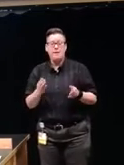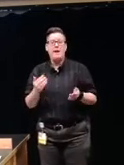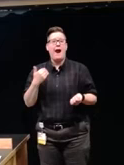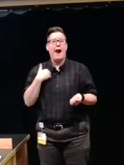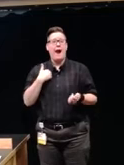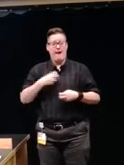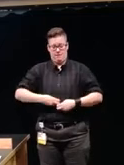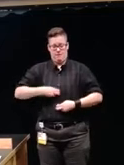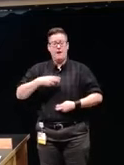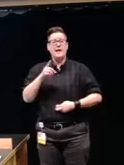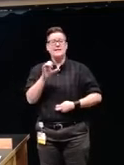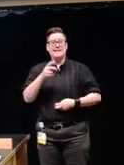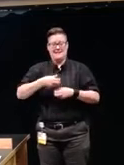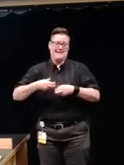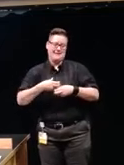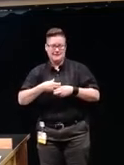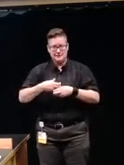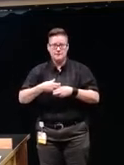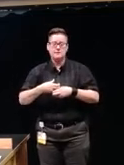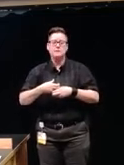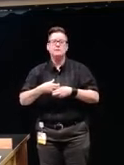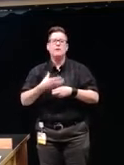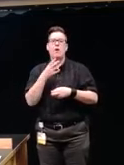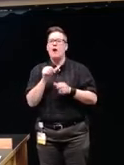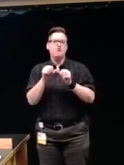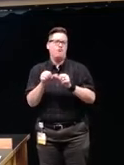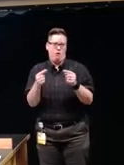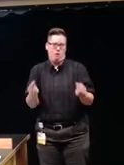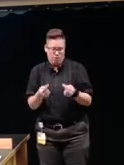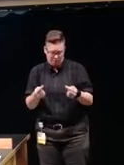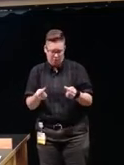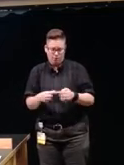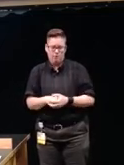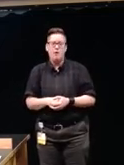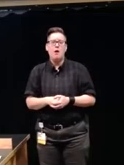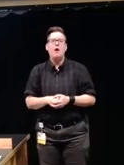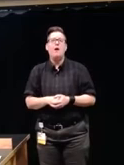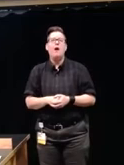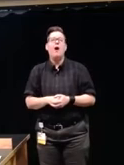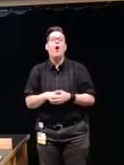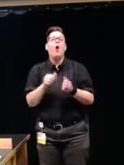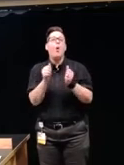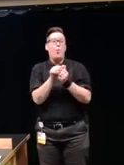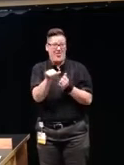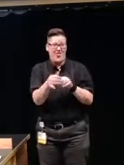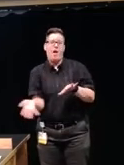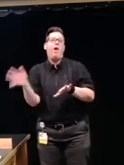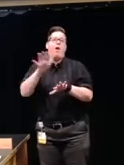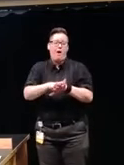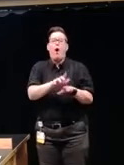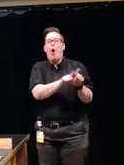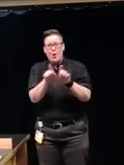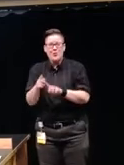disc and chronic radicular pain. And they can also, superimposed on that, have a somatic symptom